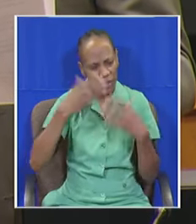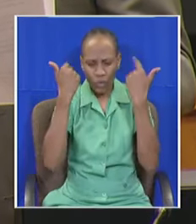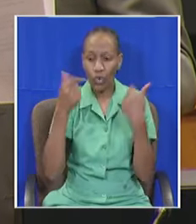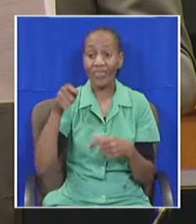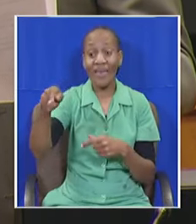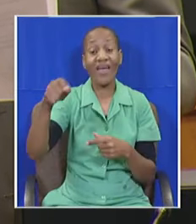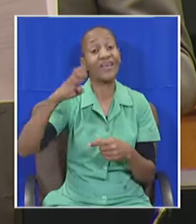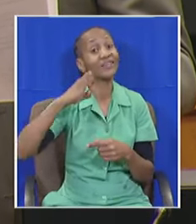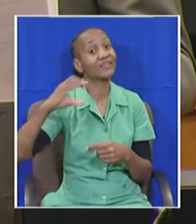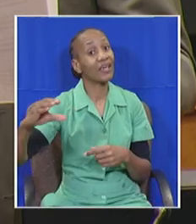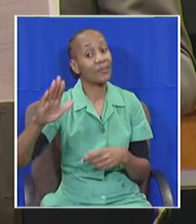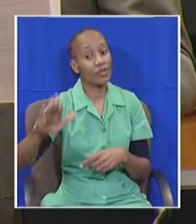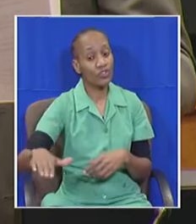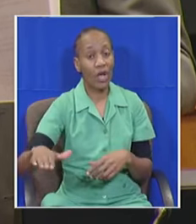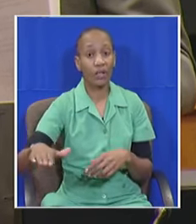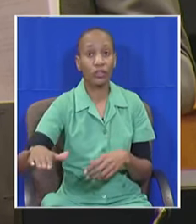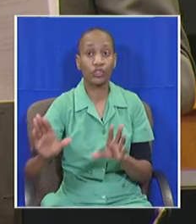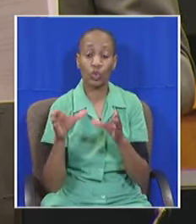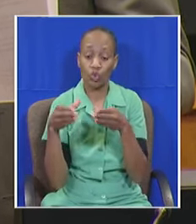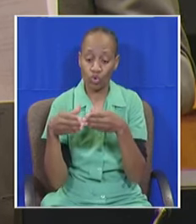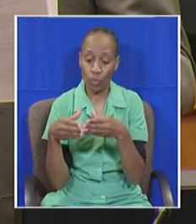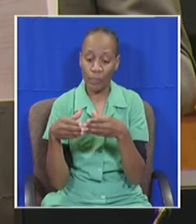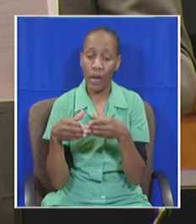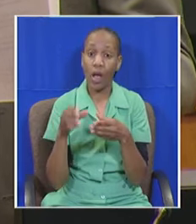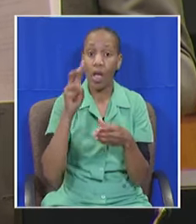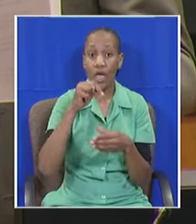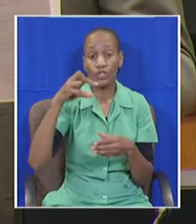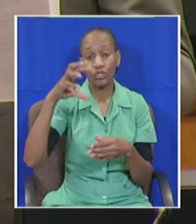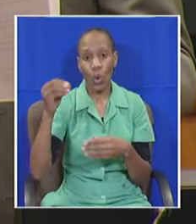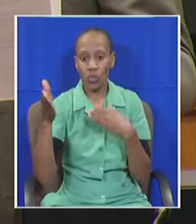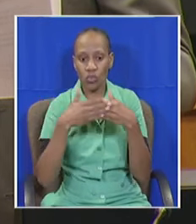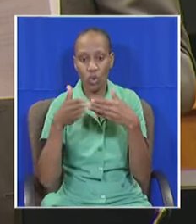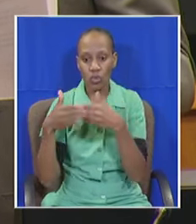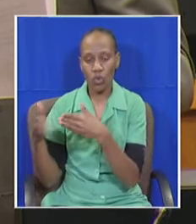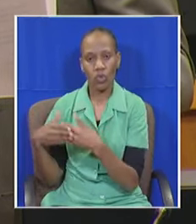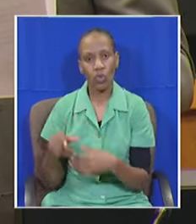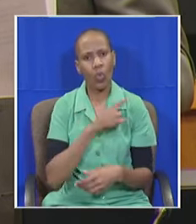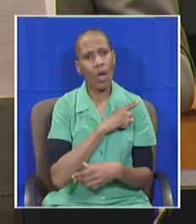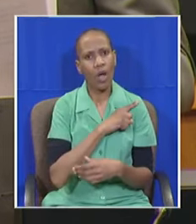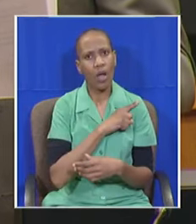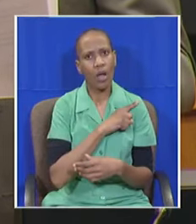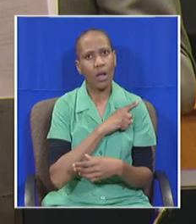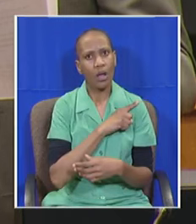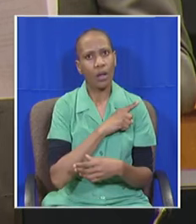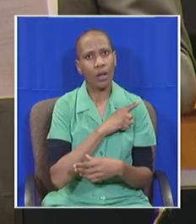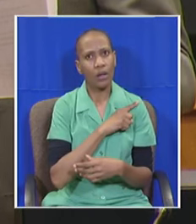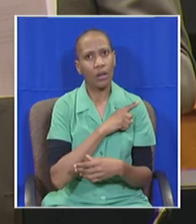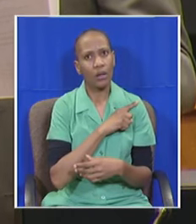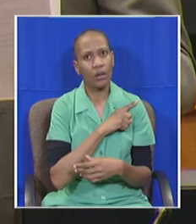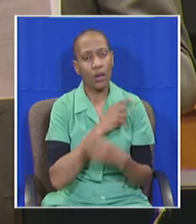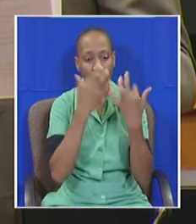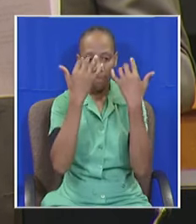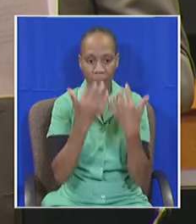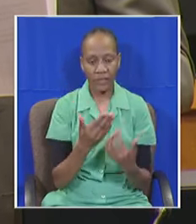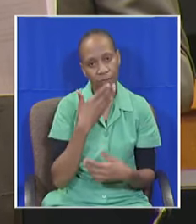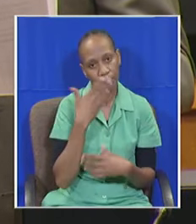Cape, the child welfare non-profit organizations are closing down due to lack of sufficient financial